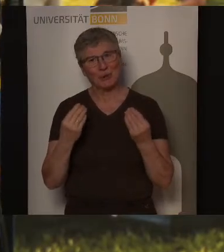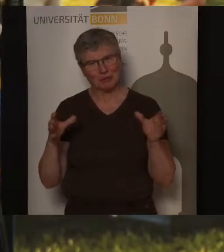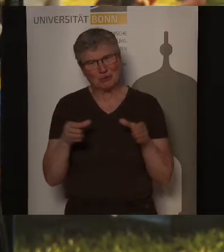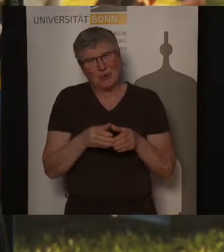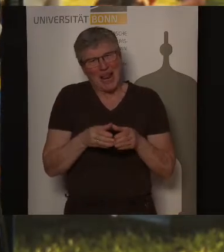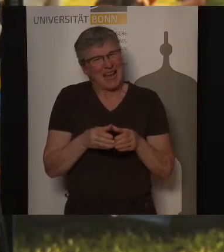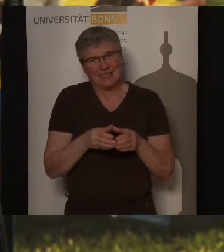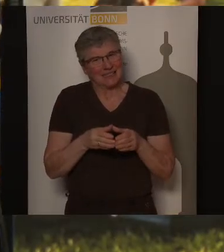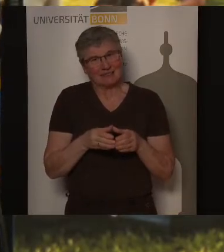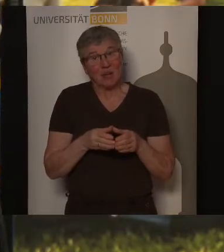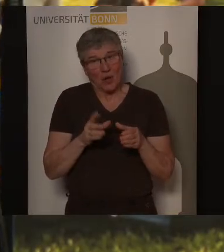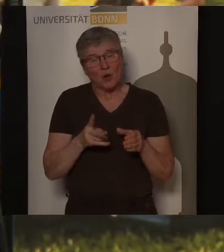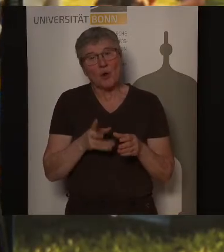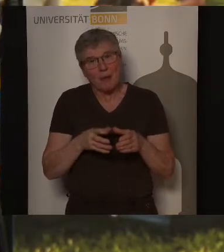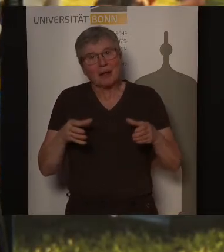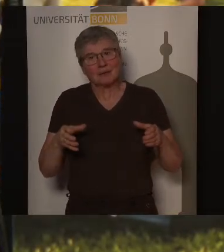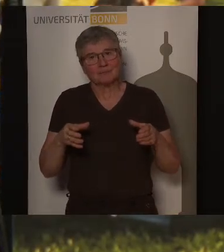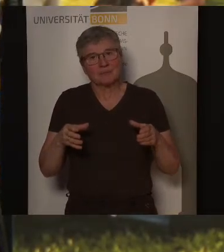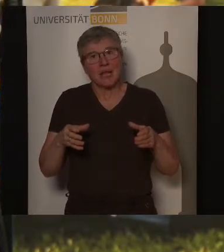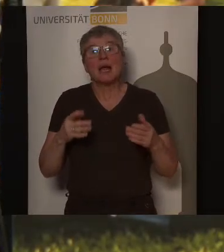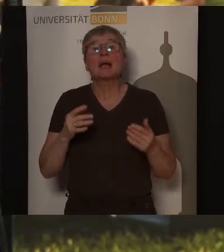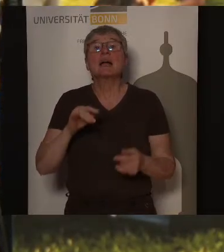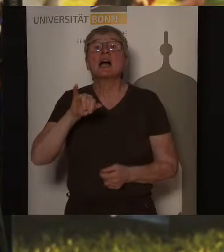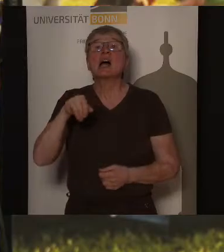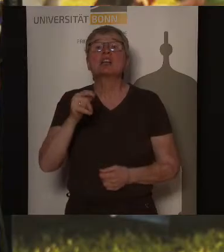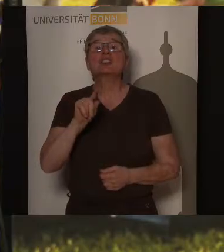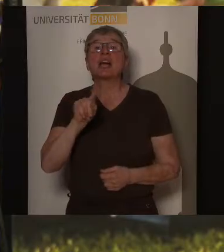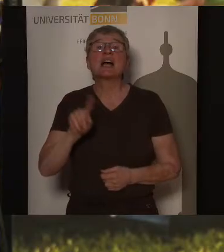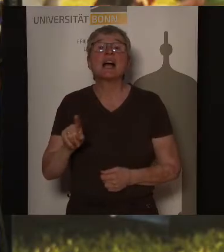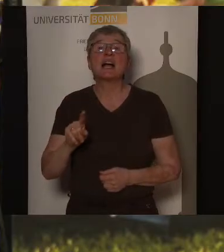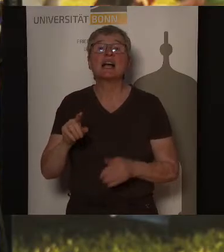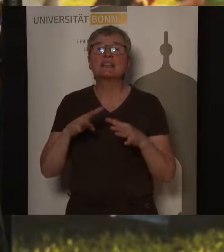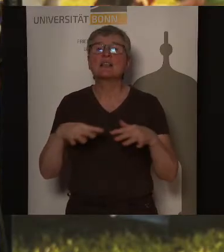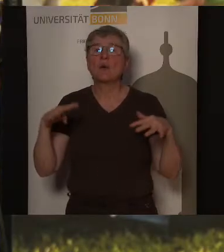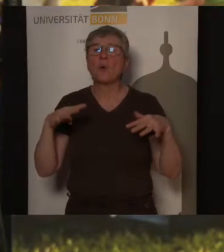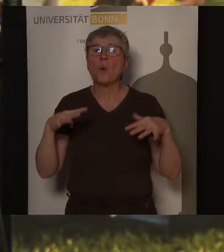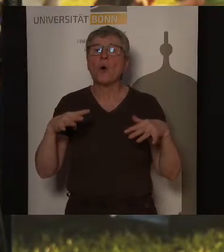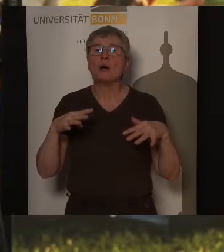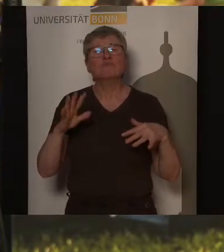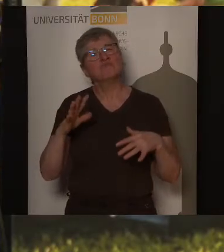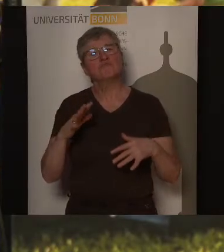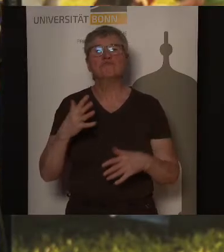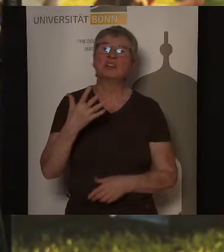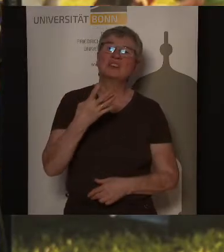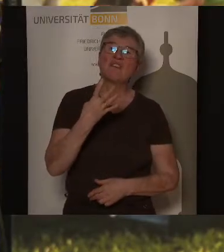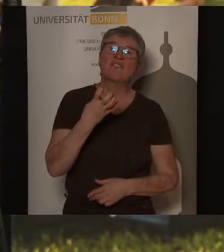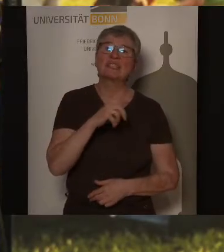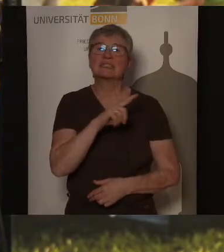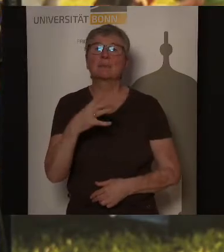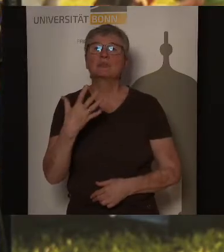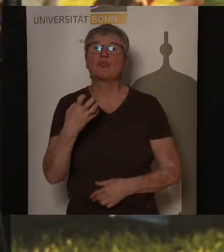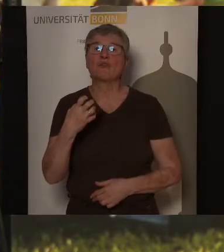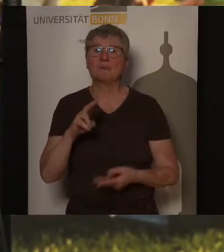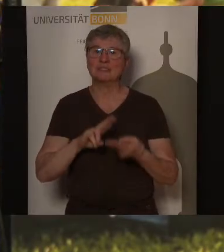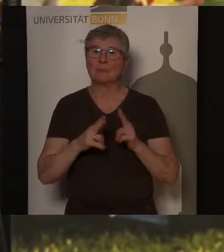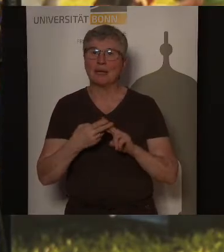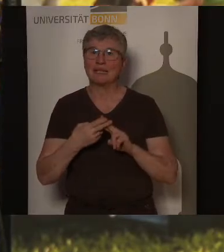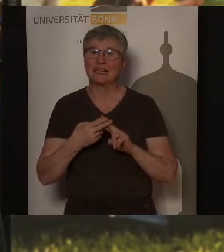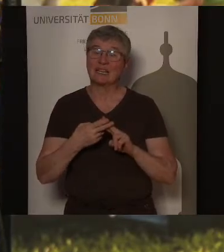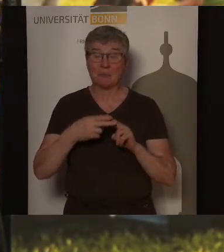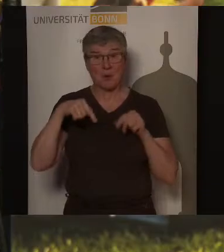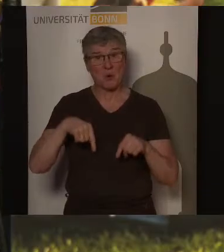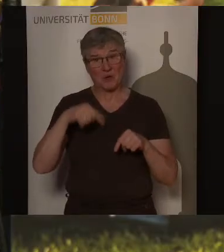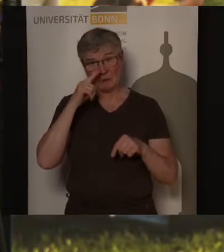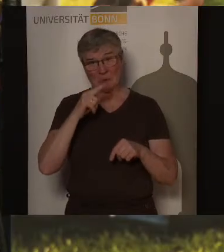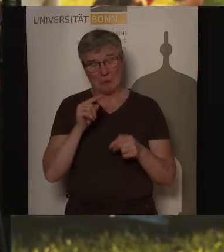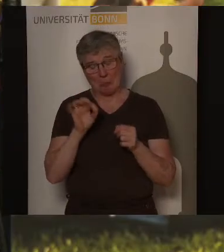in light of the current diseases and infections that are going around. This wasn't really a